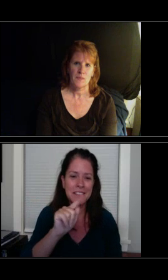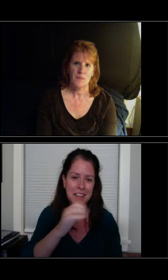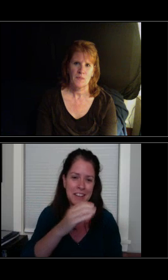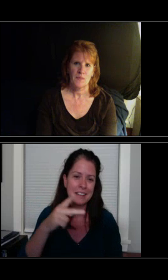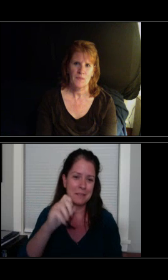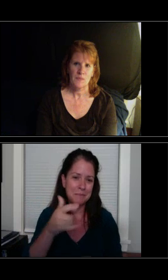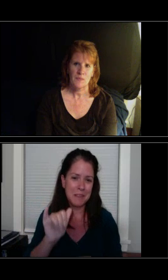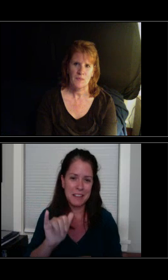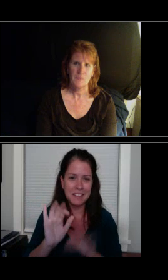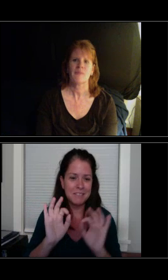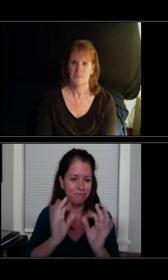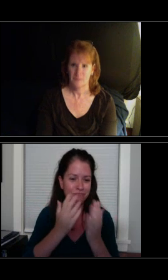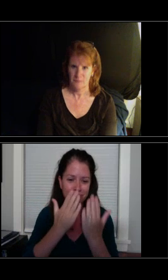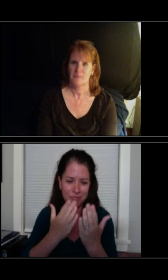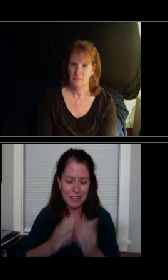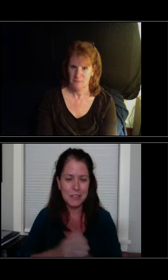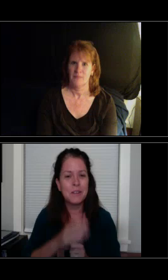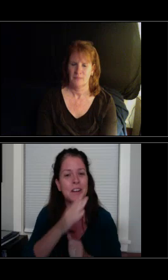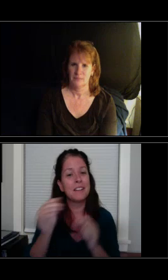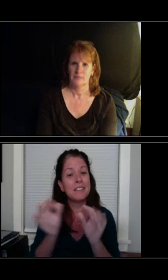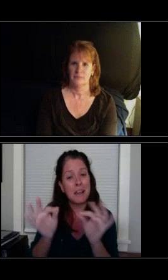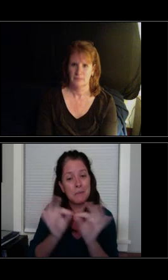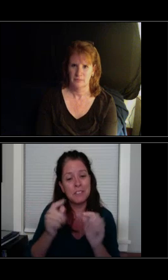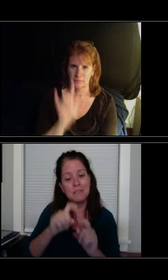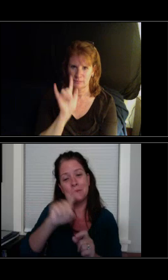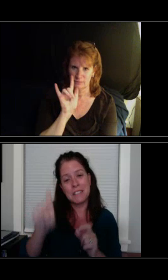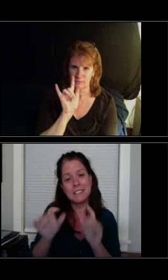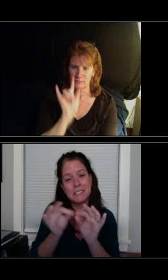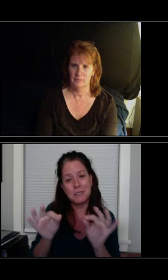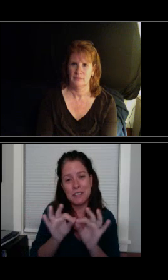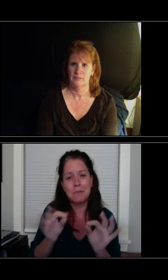for all those people that have been on the front lines this evening,